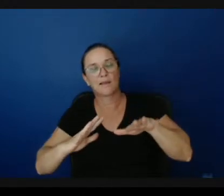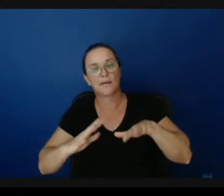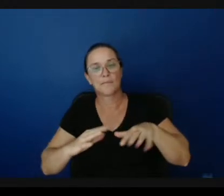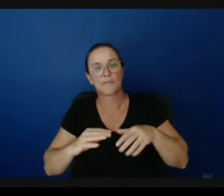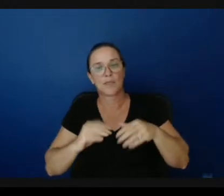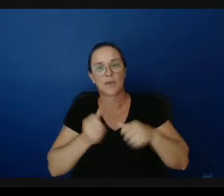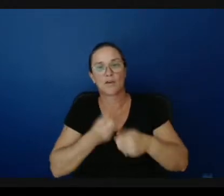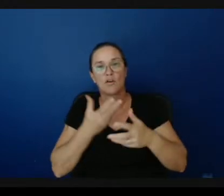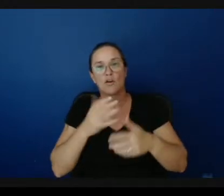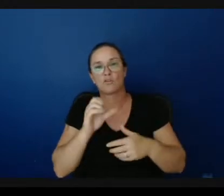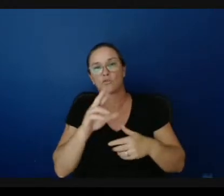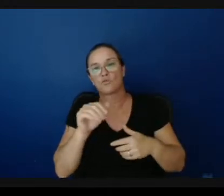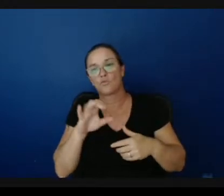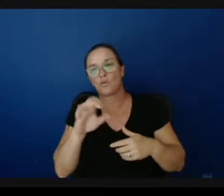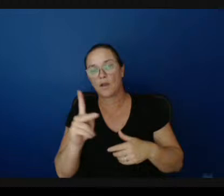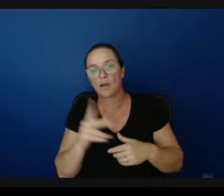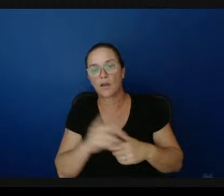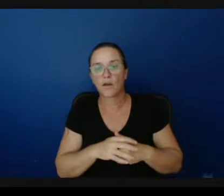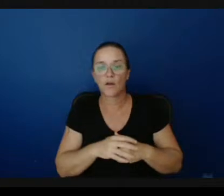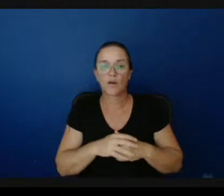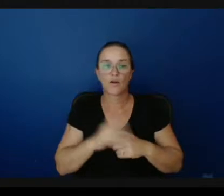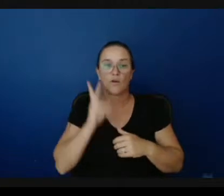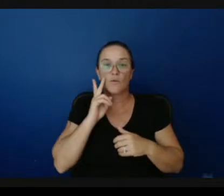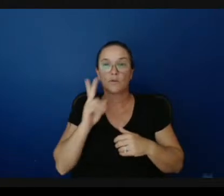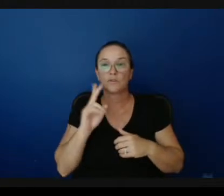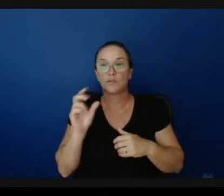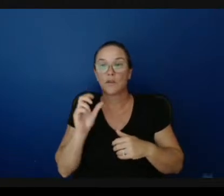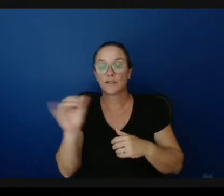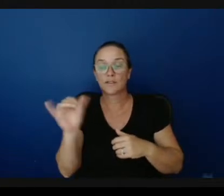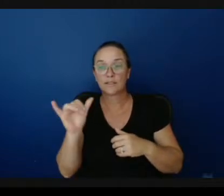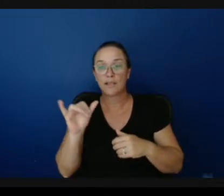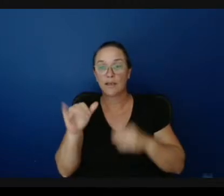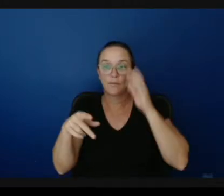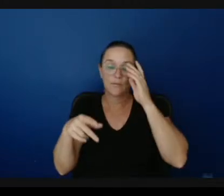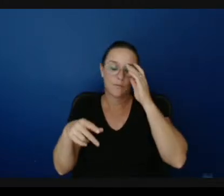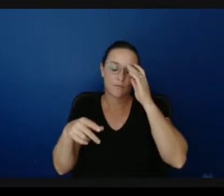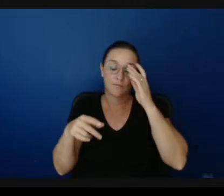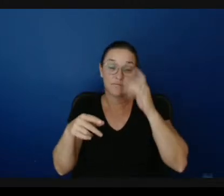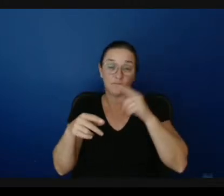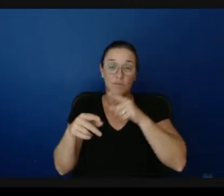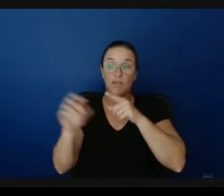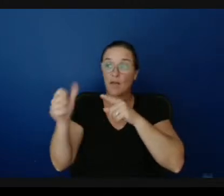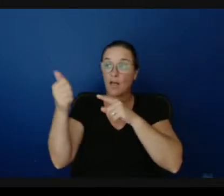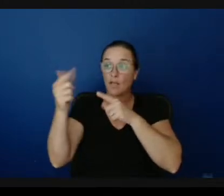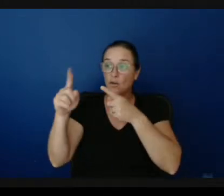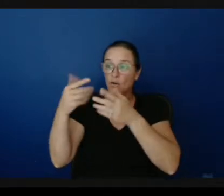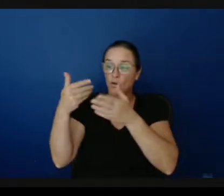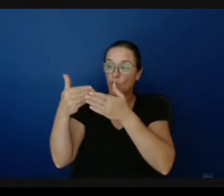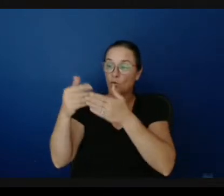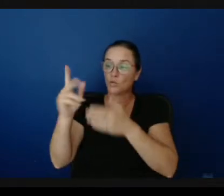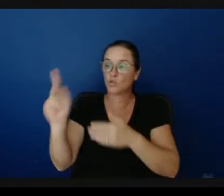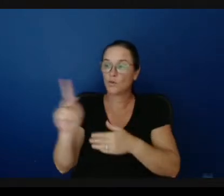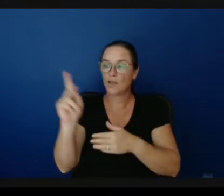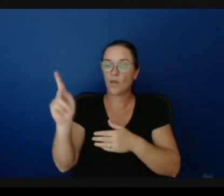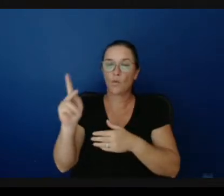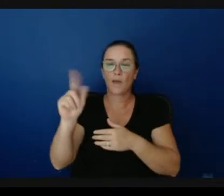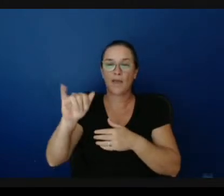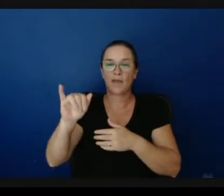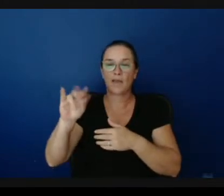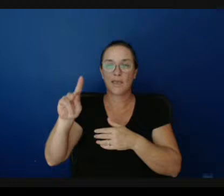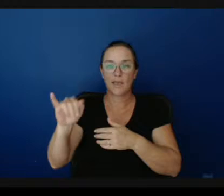on Pu'upua'i, which is the cone right above Kilauea Iki, when it was erupting as well. It was landing much higher on a